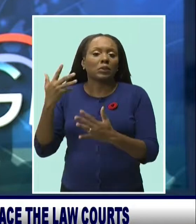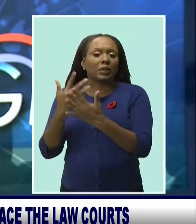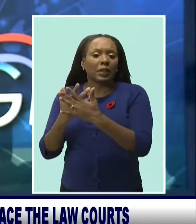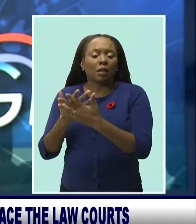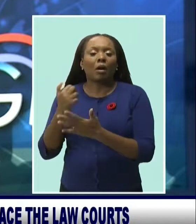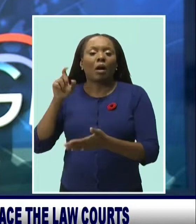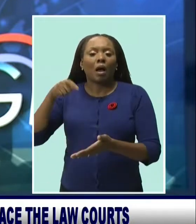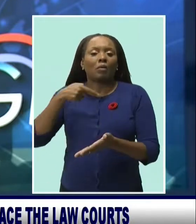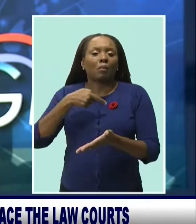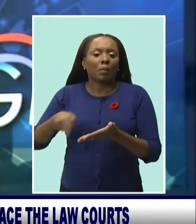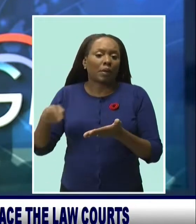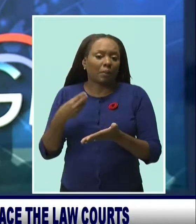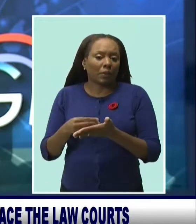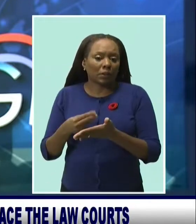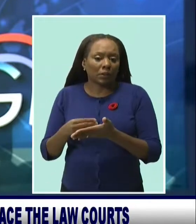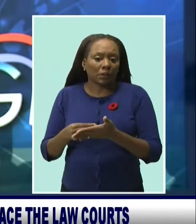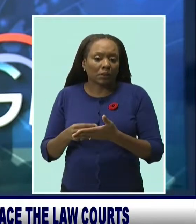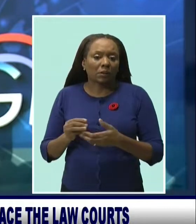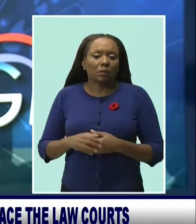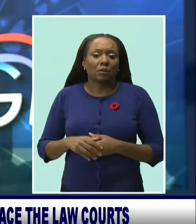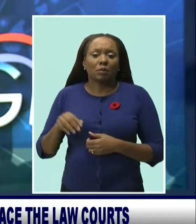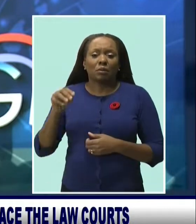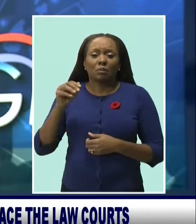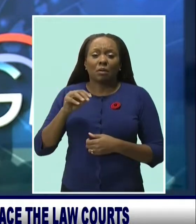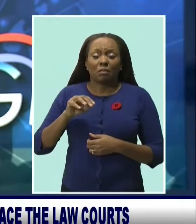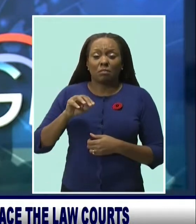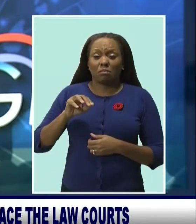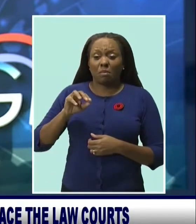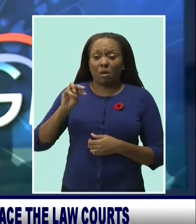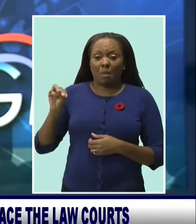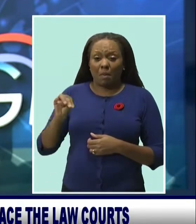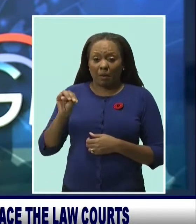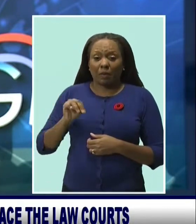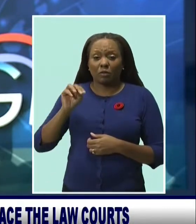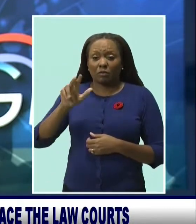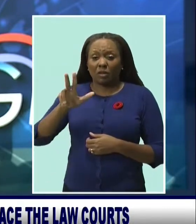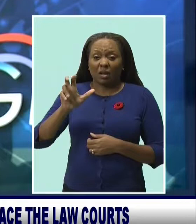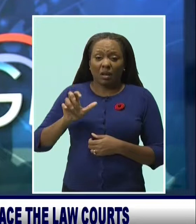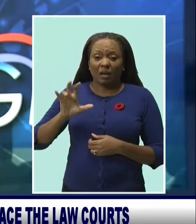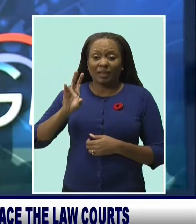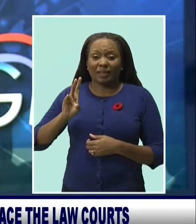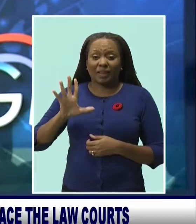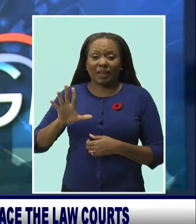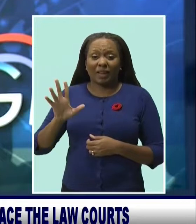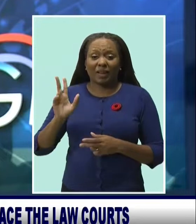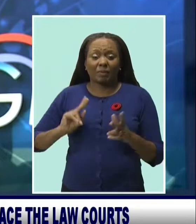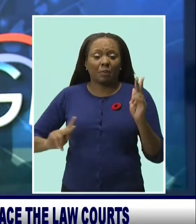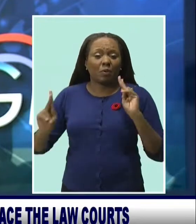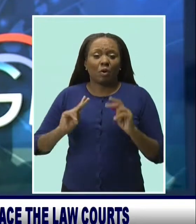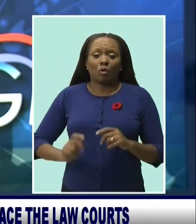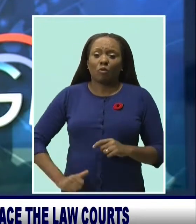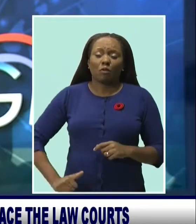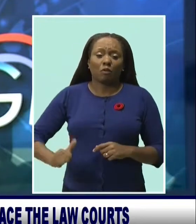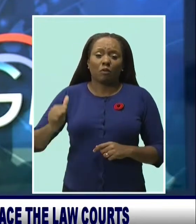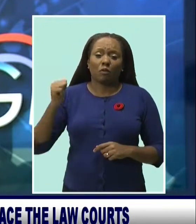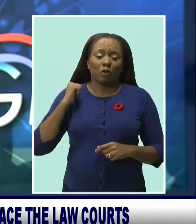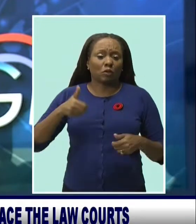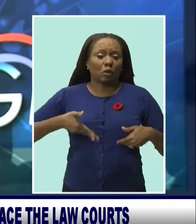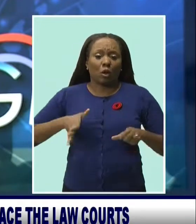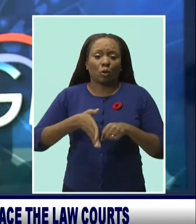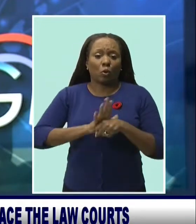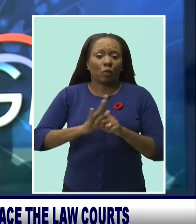Dale Marshall. He was responding to reports on Monday that some 375 people refused to be picked up